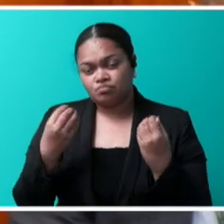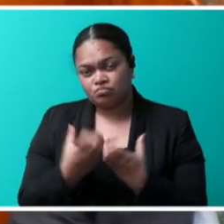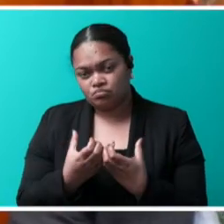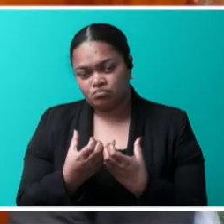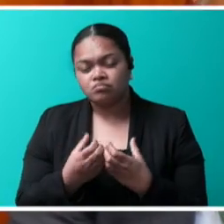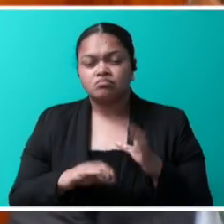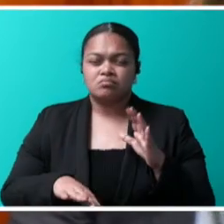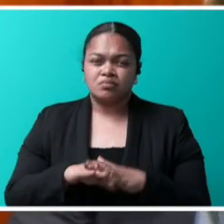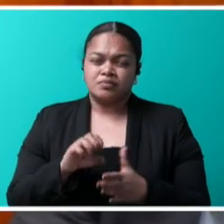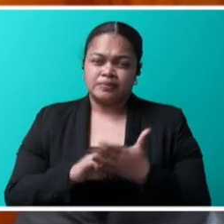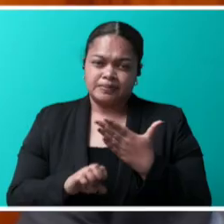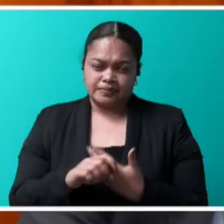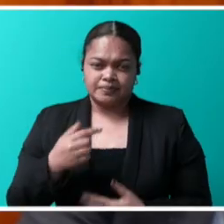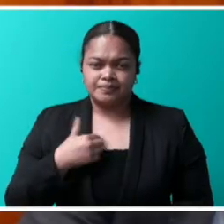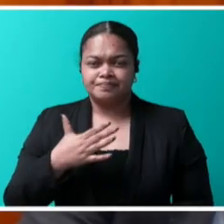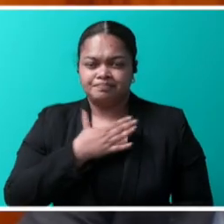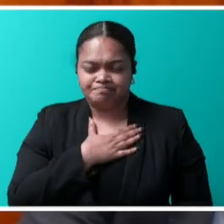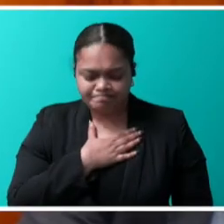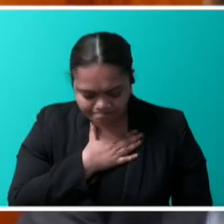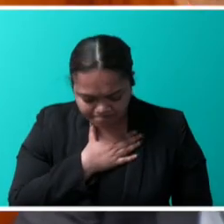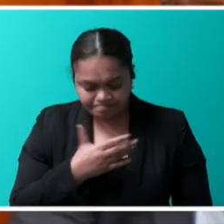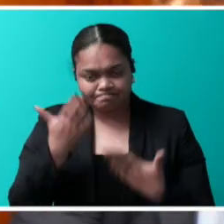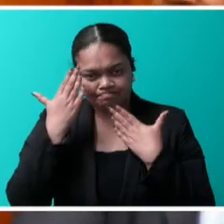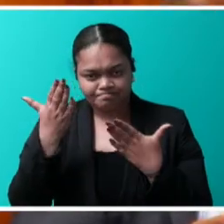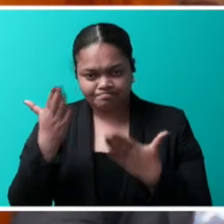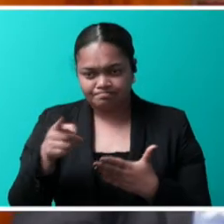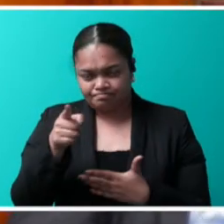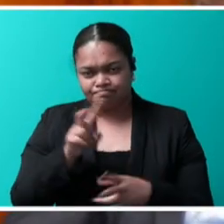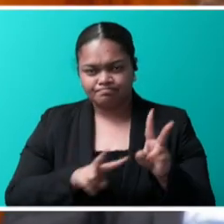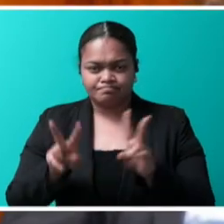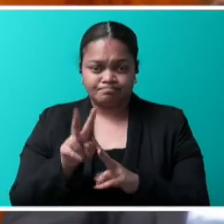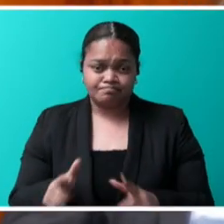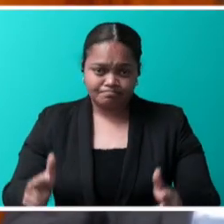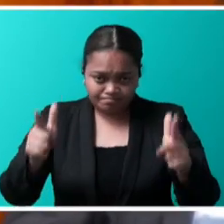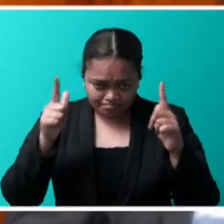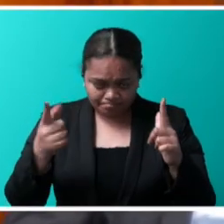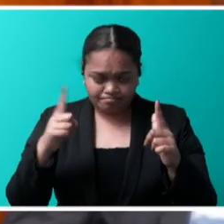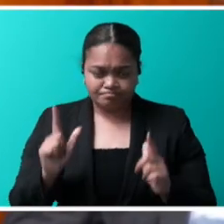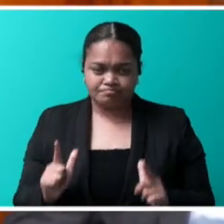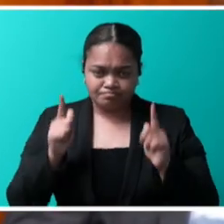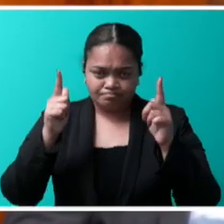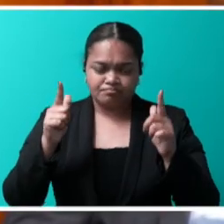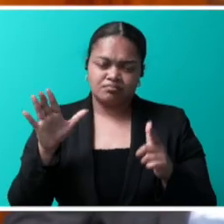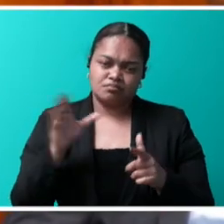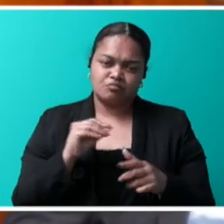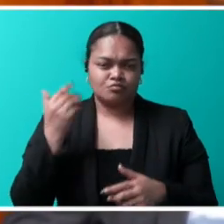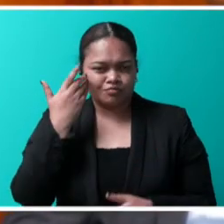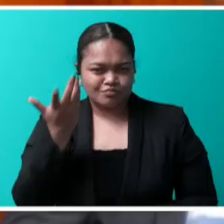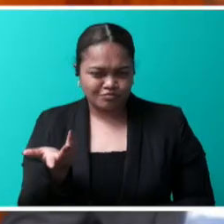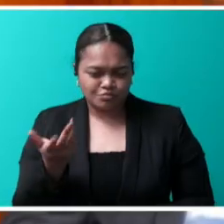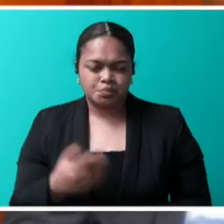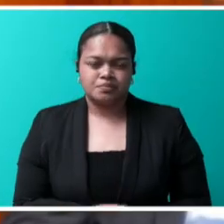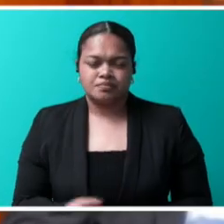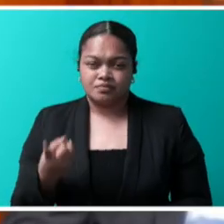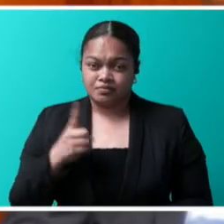event, and I also extend my deepest appreciation to the Chancellor and the Vice Chancellor of the Fiji National University,